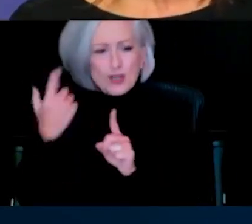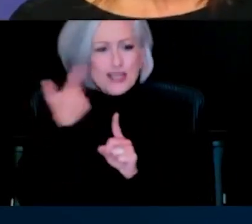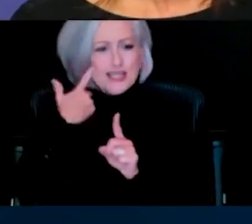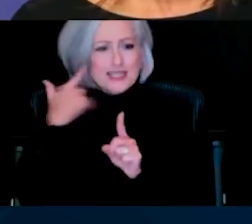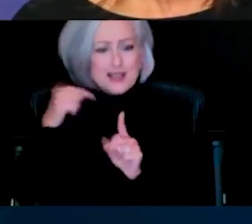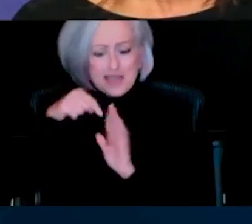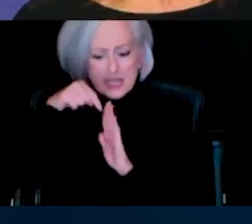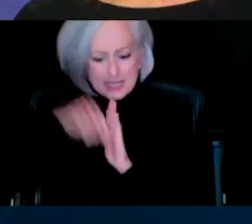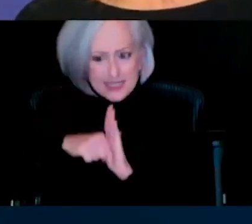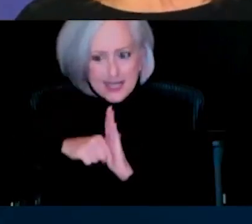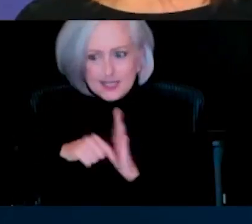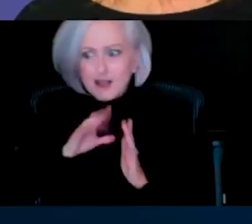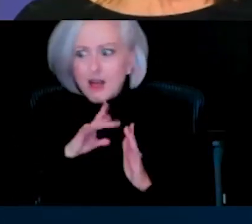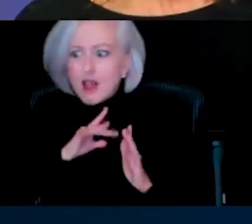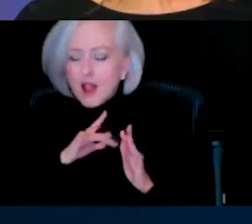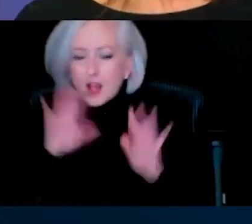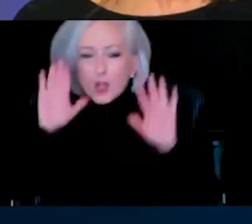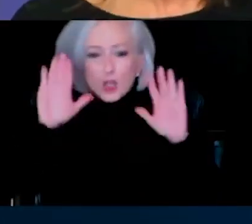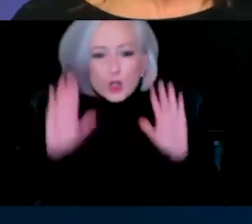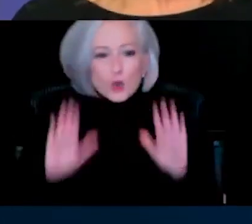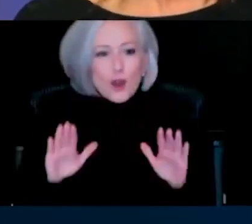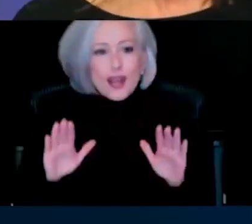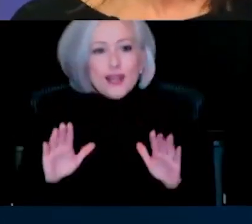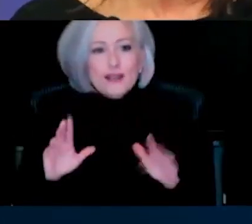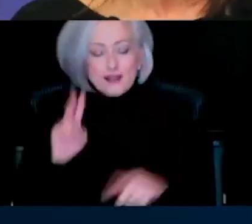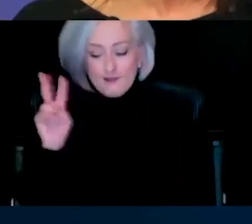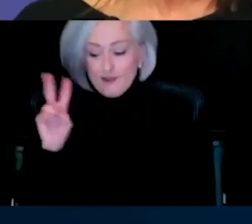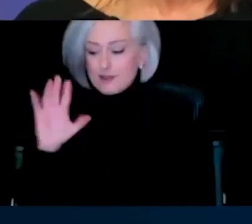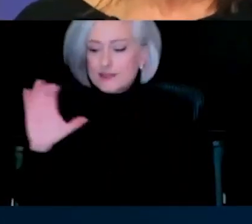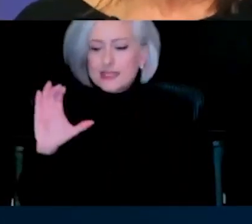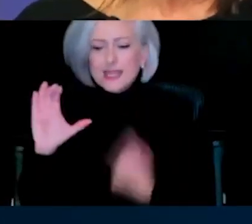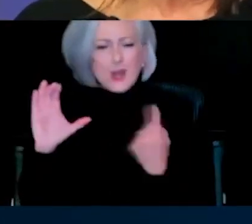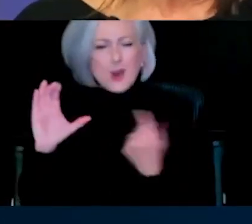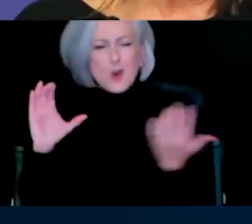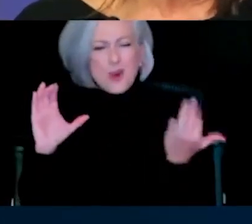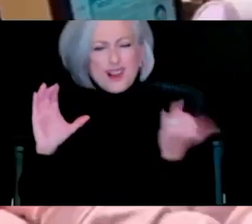And vitamin C, that's all good stuff. So what is it, and what is it doing?